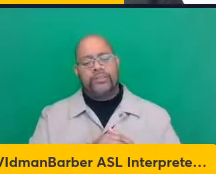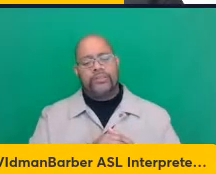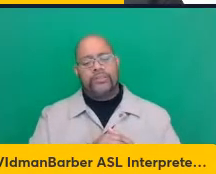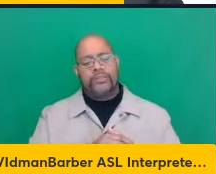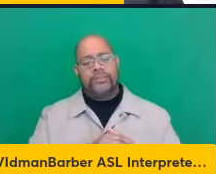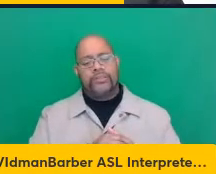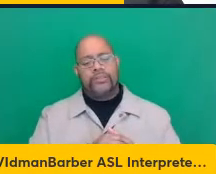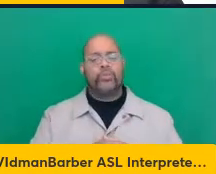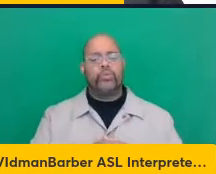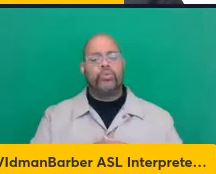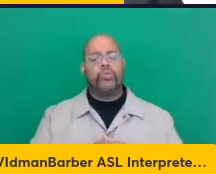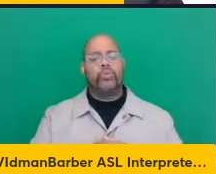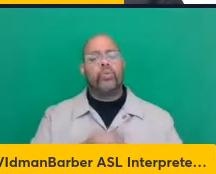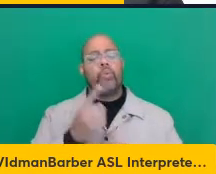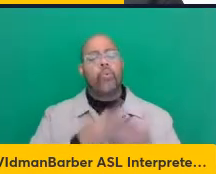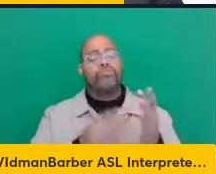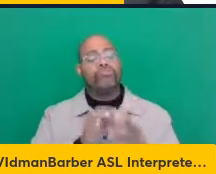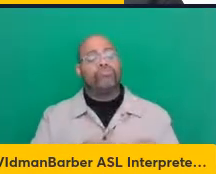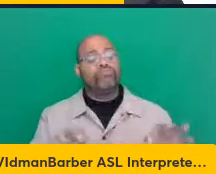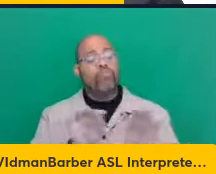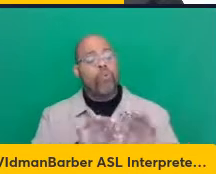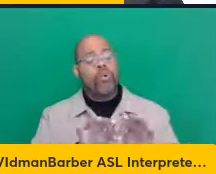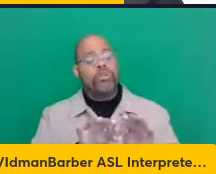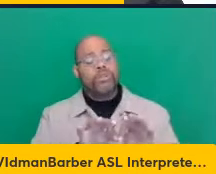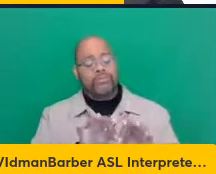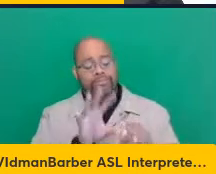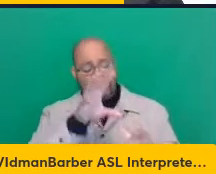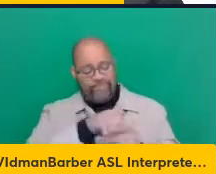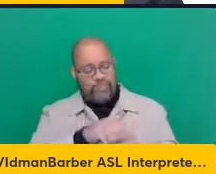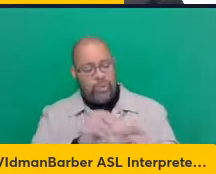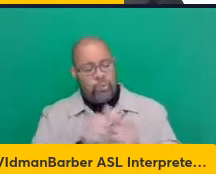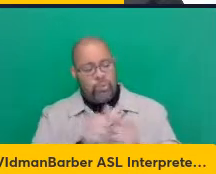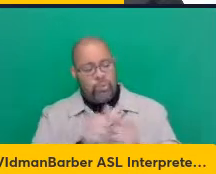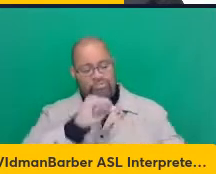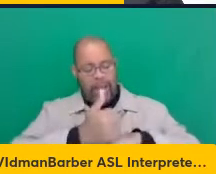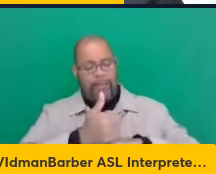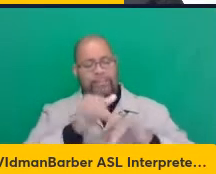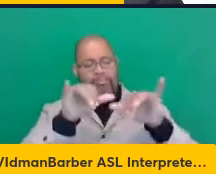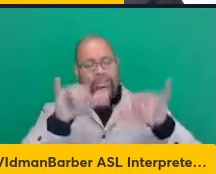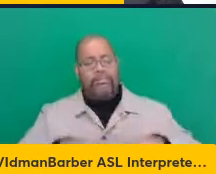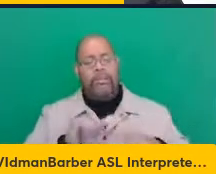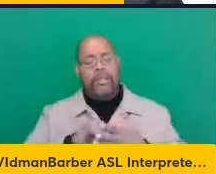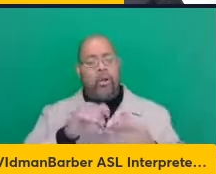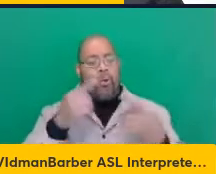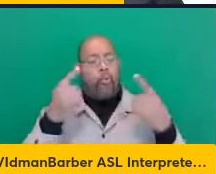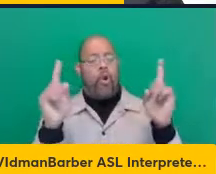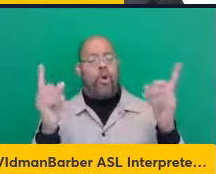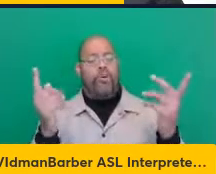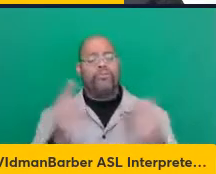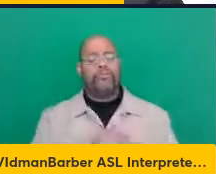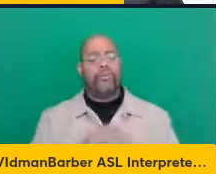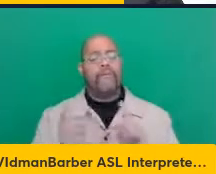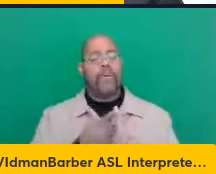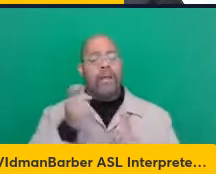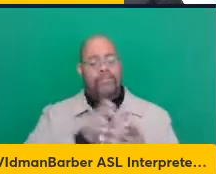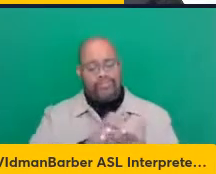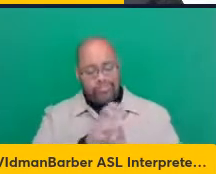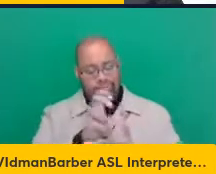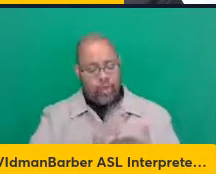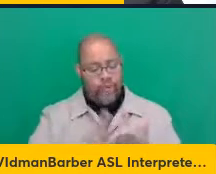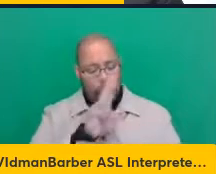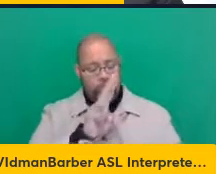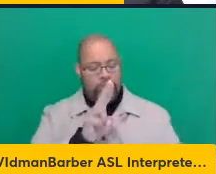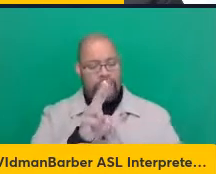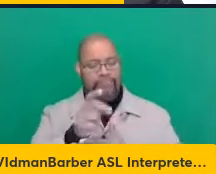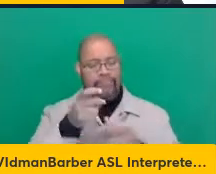So what were the critical ingredients for establishing a system that would work? First, you have to navigate university